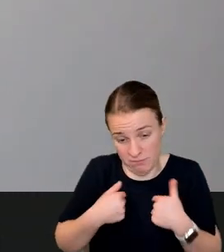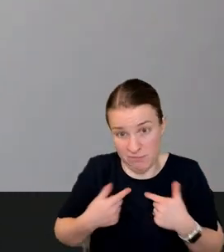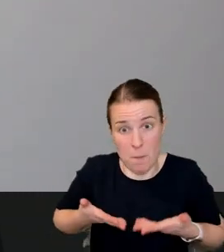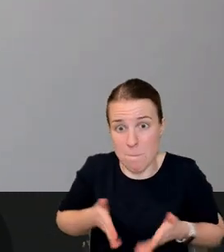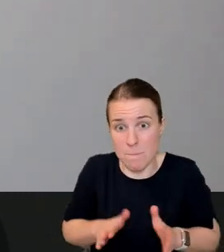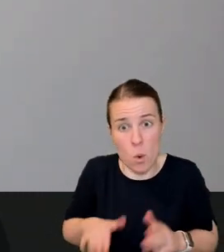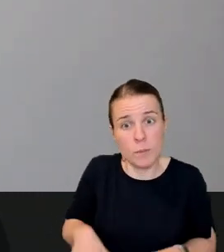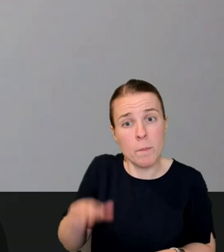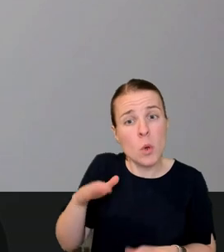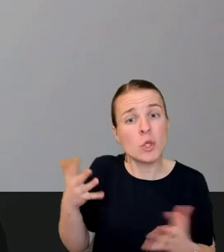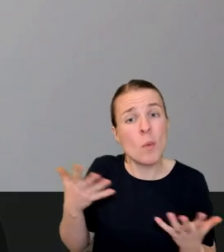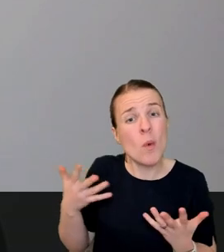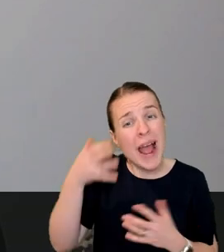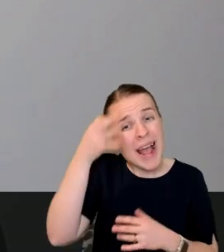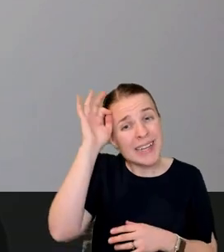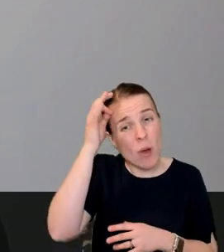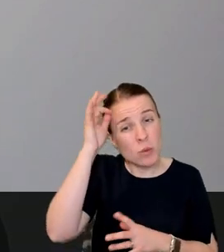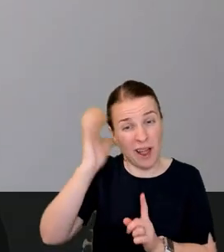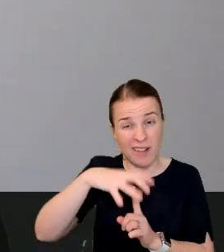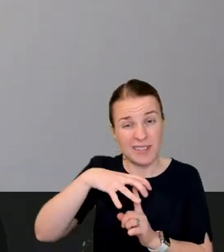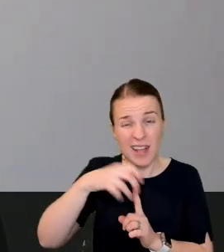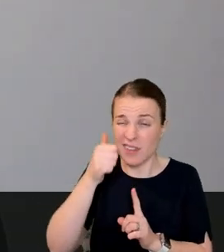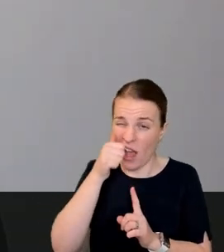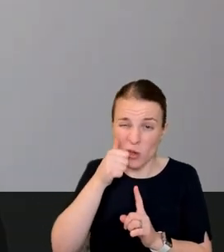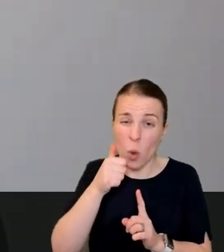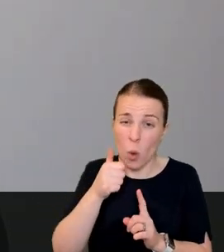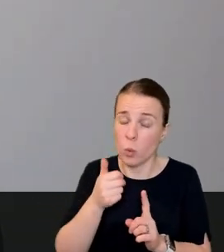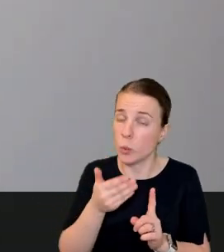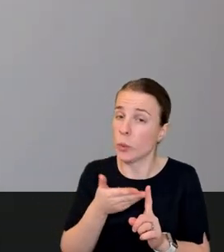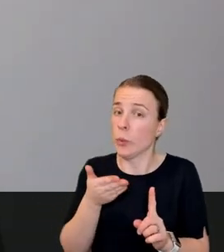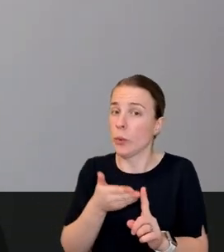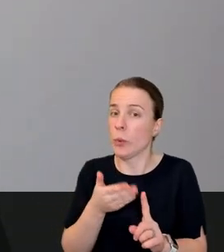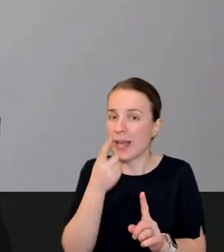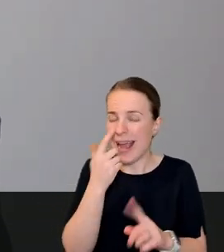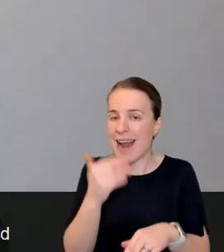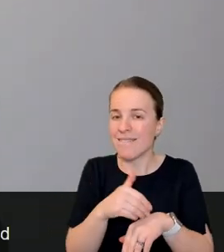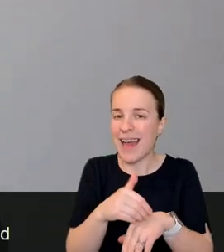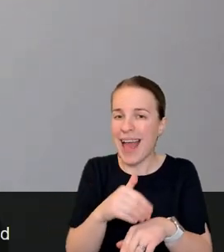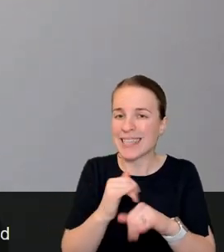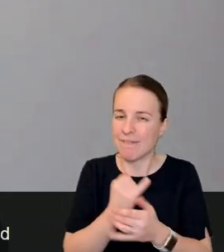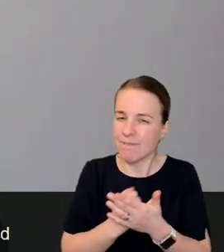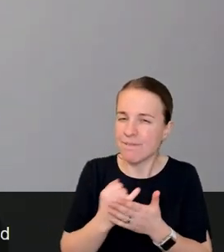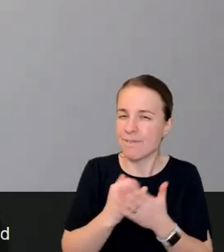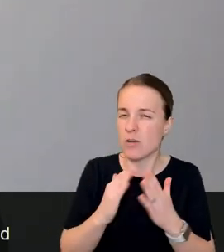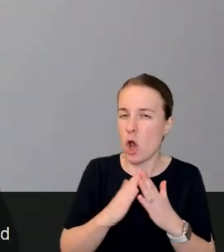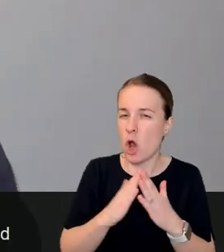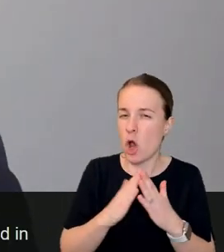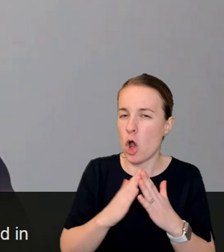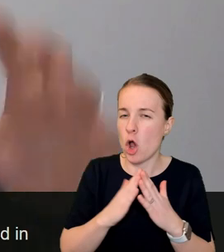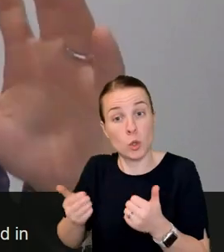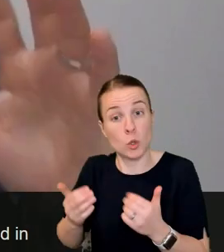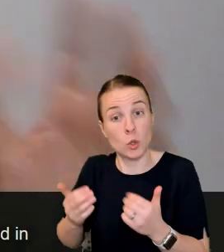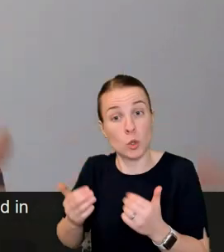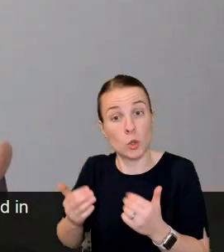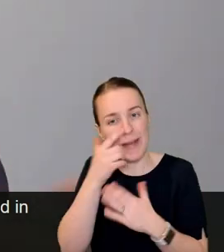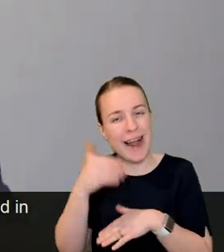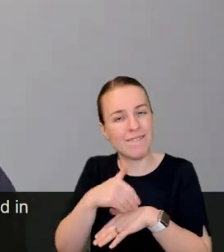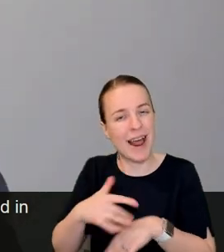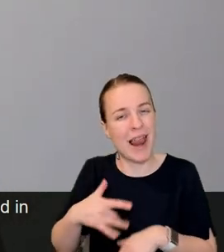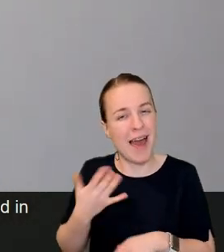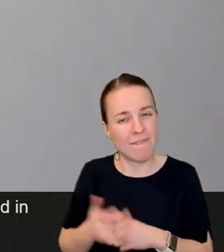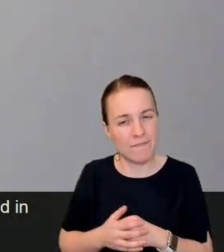having a good quality home with a decent rent can make to a family's life. Both affordable